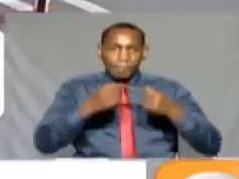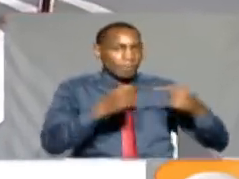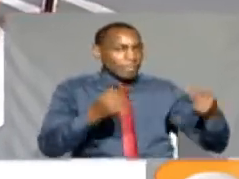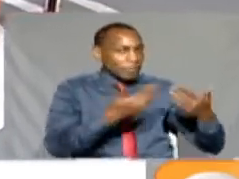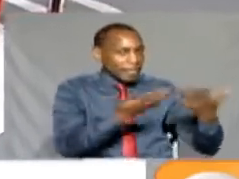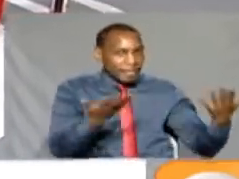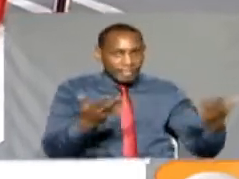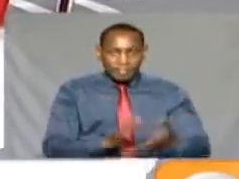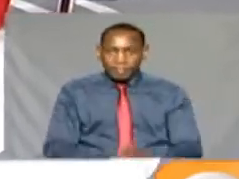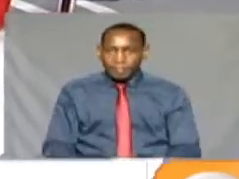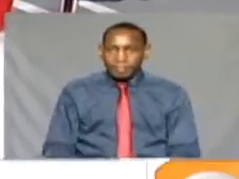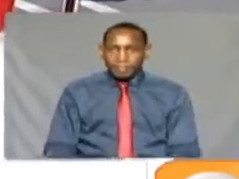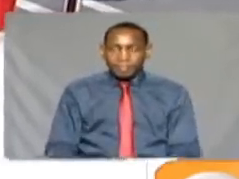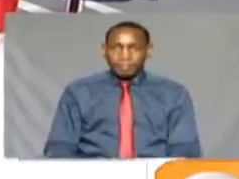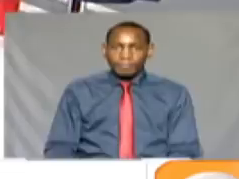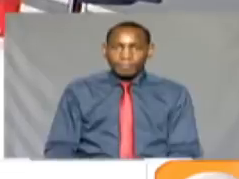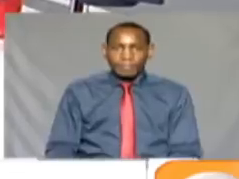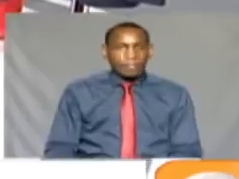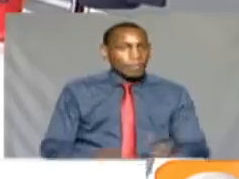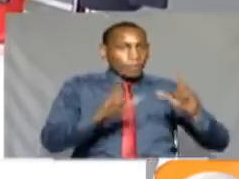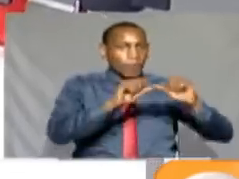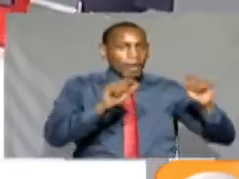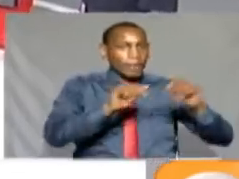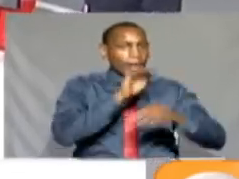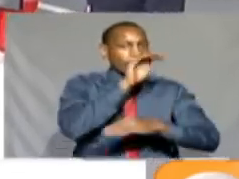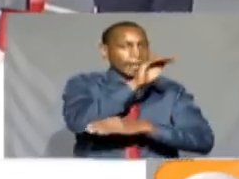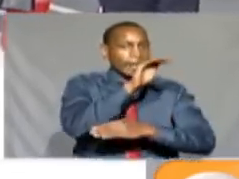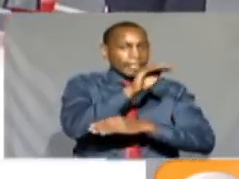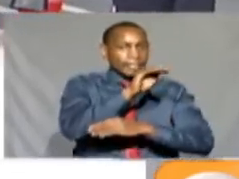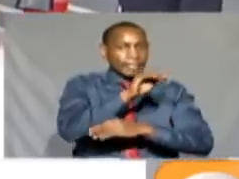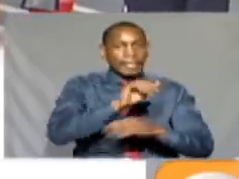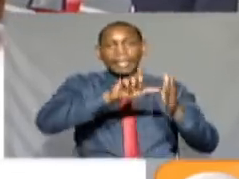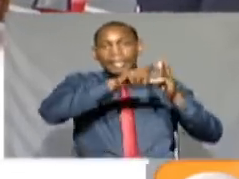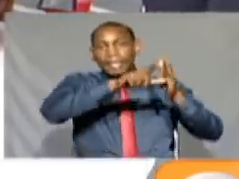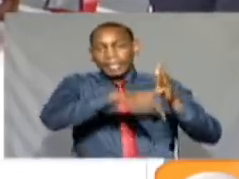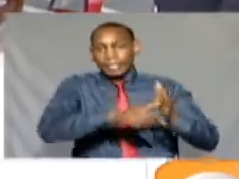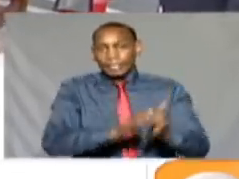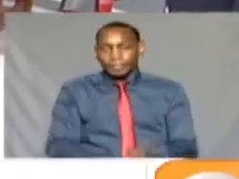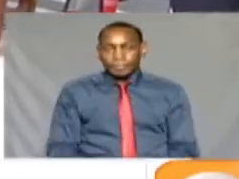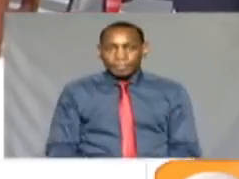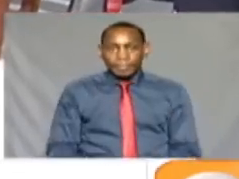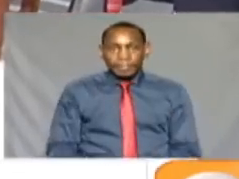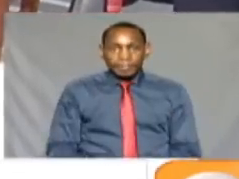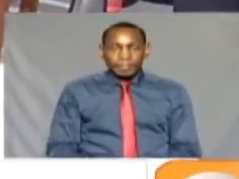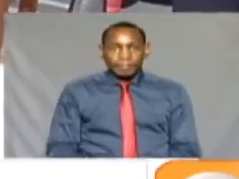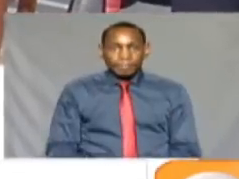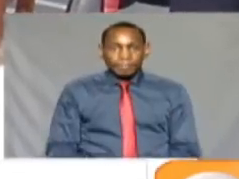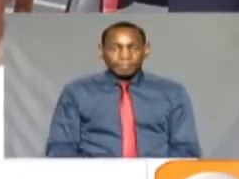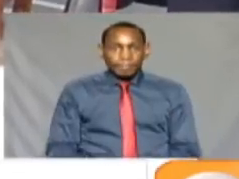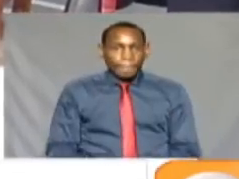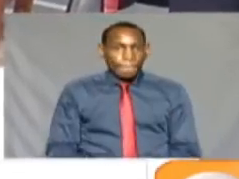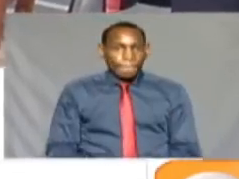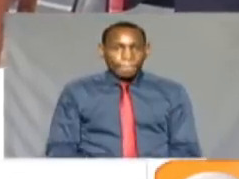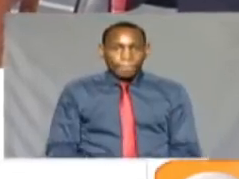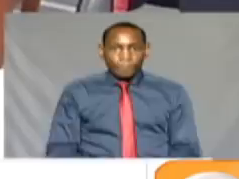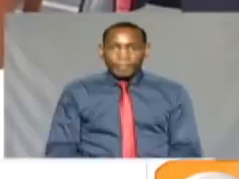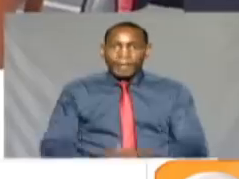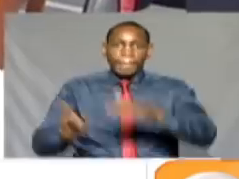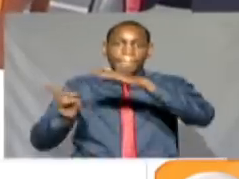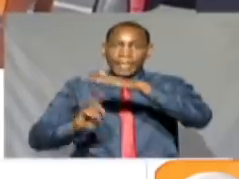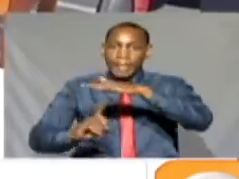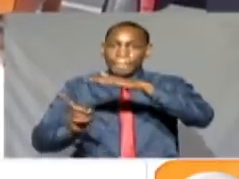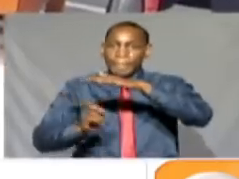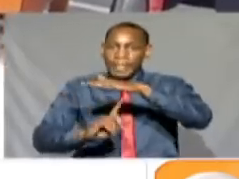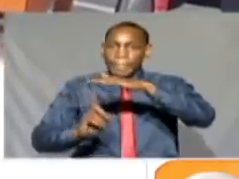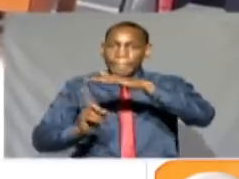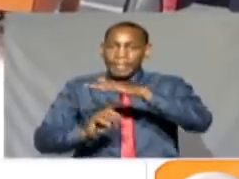better. He's working for the presidency. Here, maneno uliza nyuma ya clinic. Oda. Uliza nyuma hema. You're better. Mini.